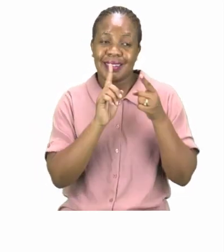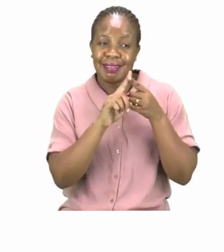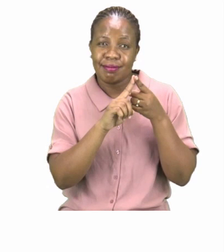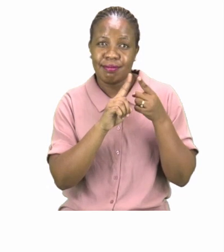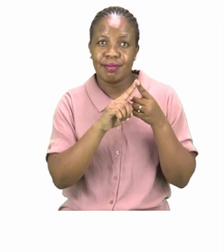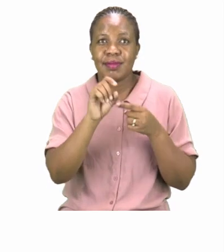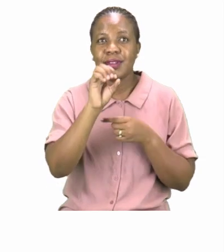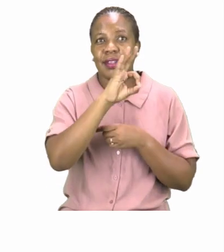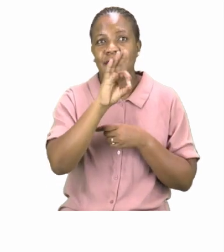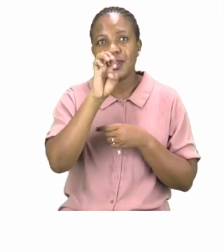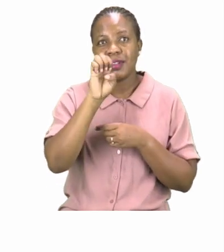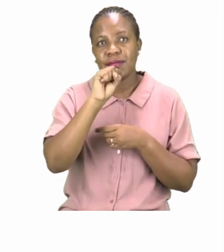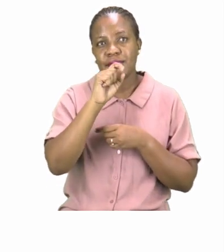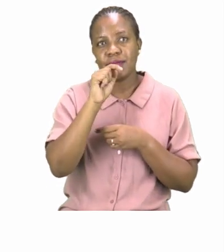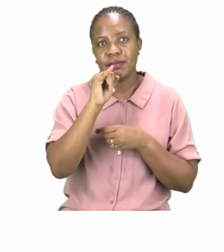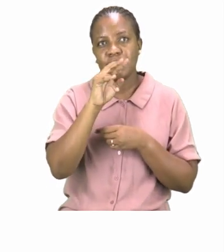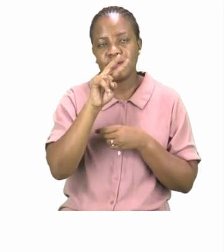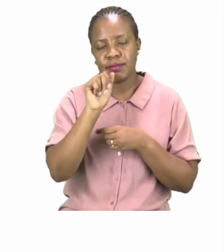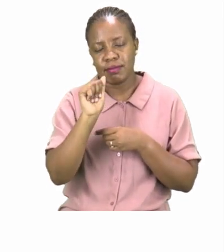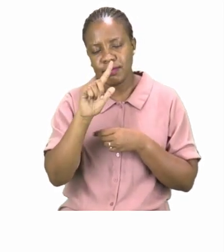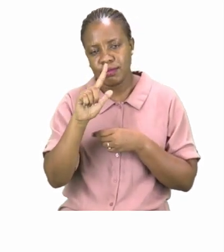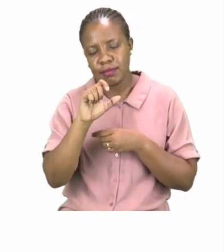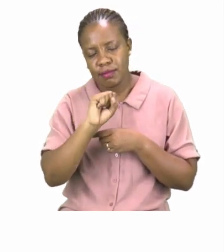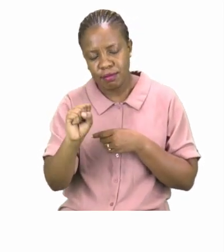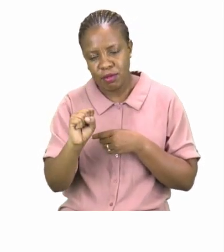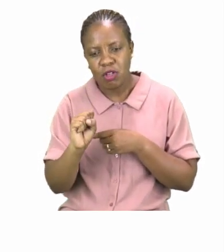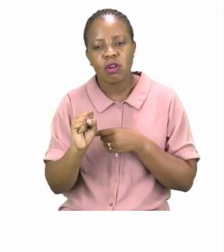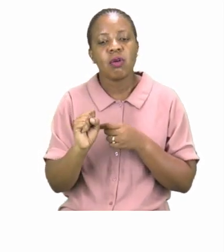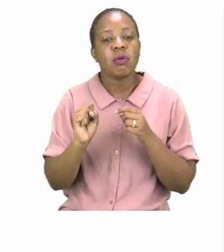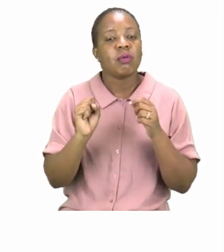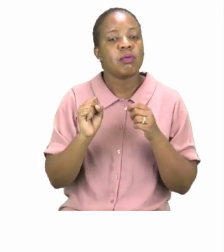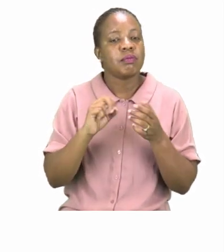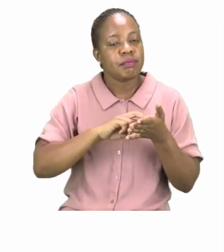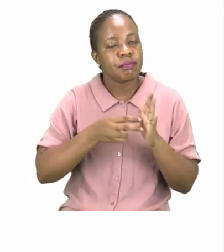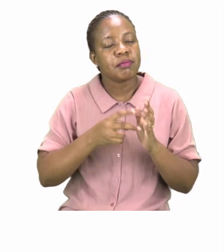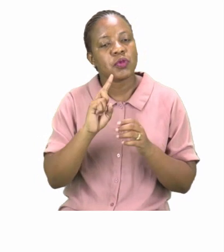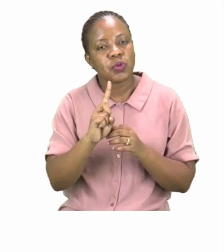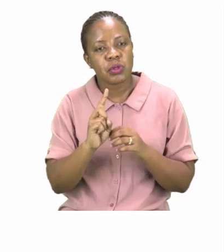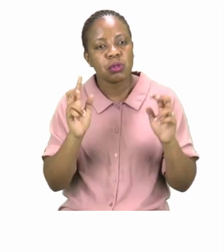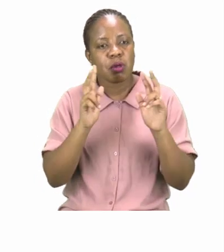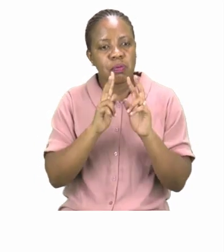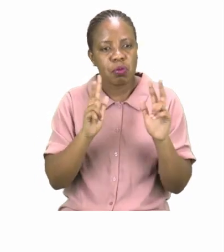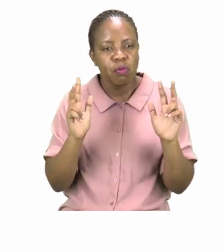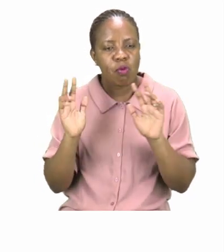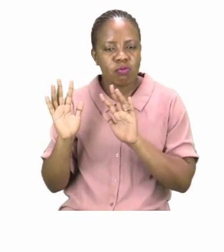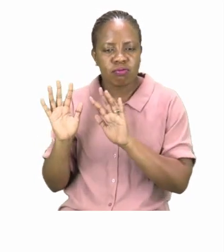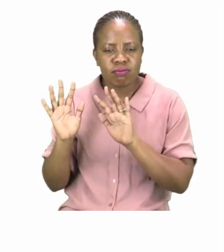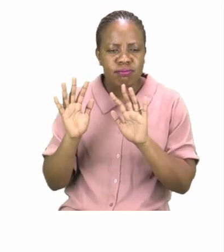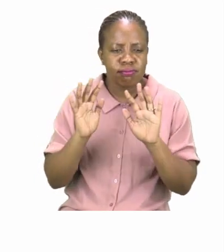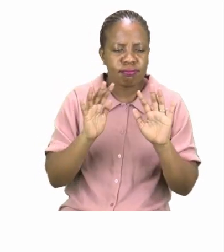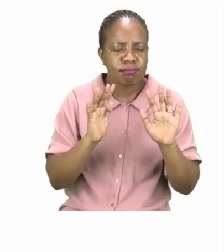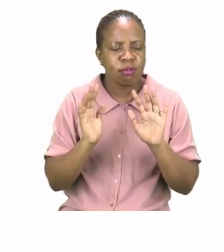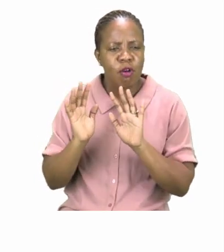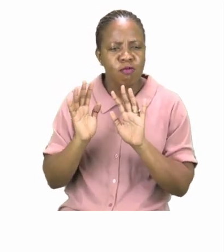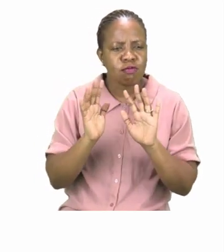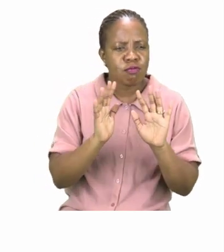come together to celebrate something that happens every year. It can be a food festival